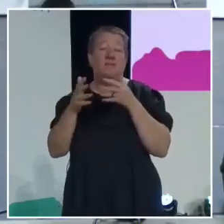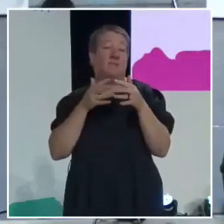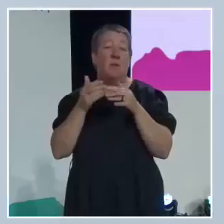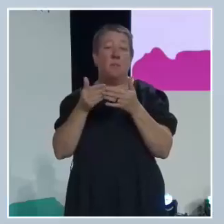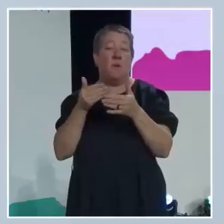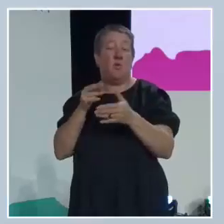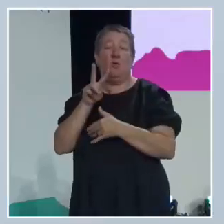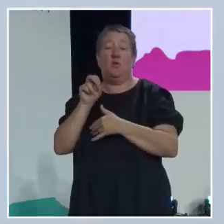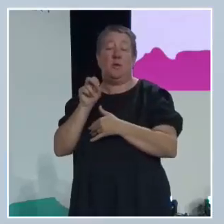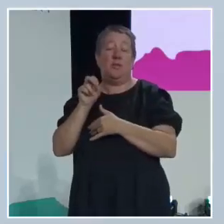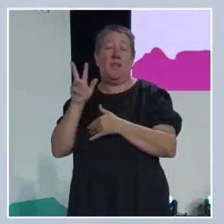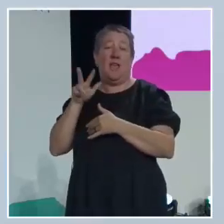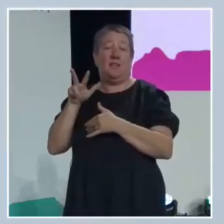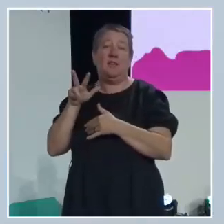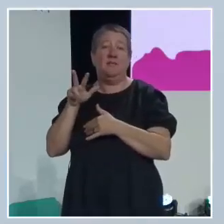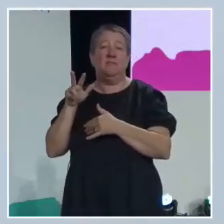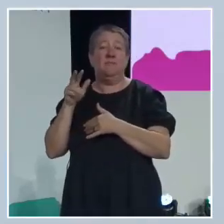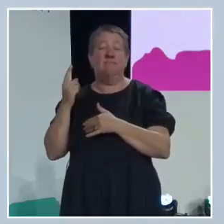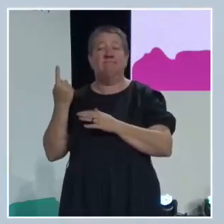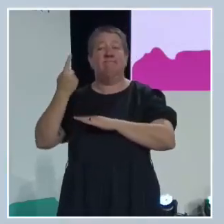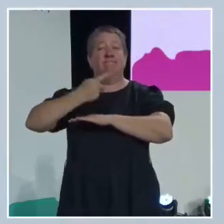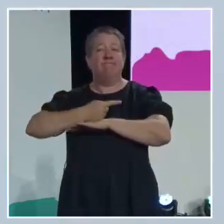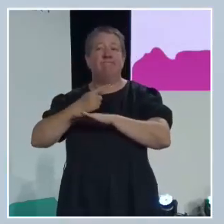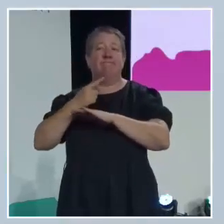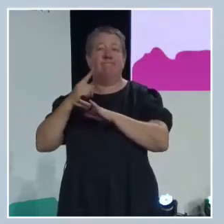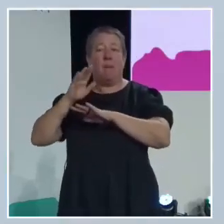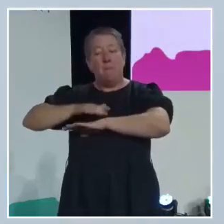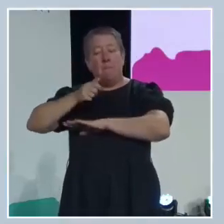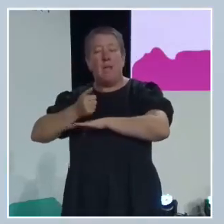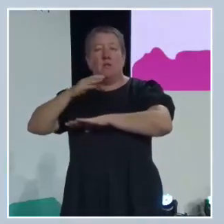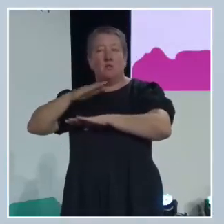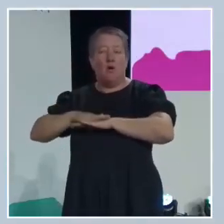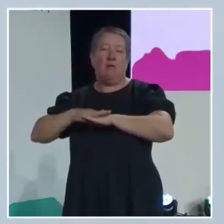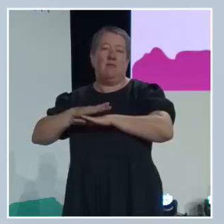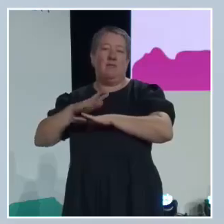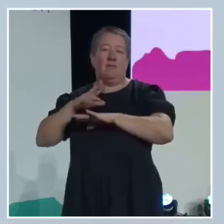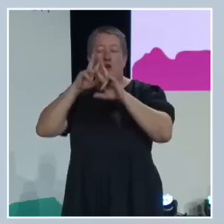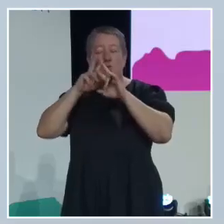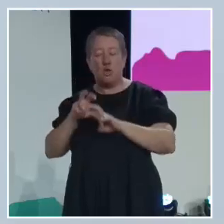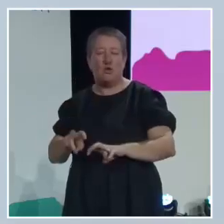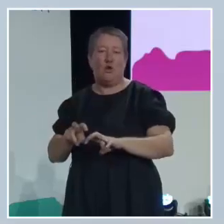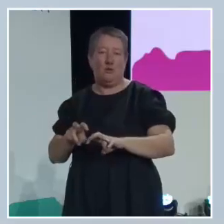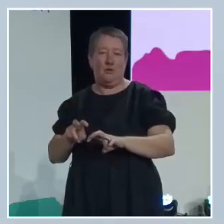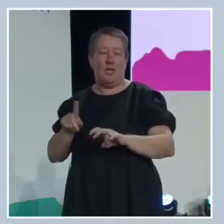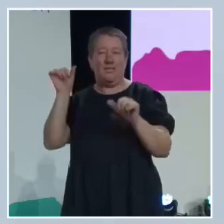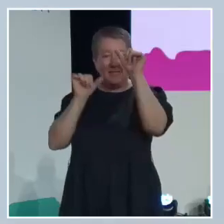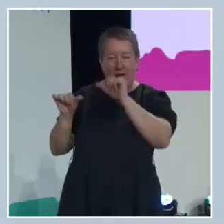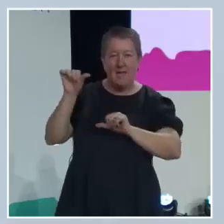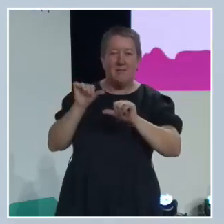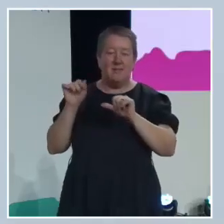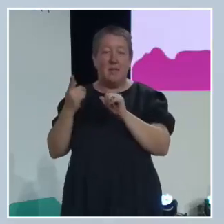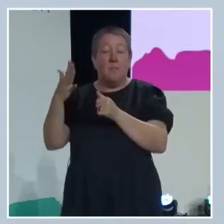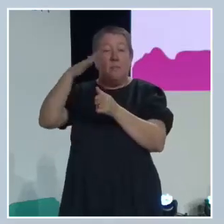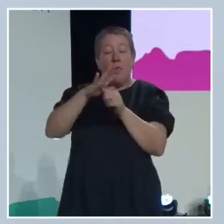day one, on science, on research, and on this core group of